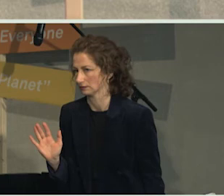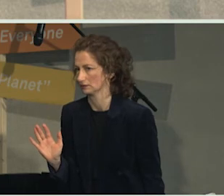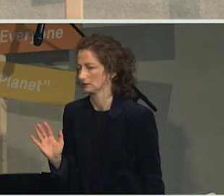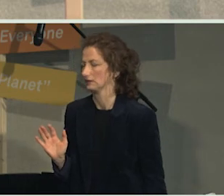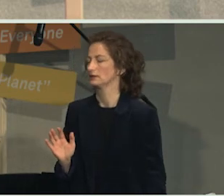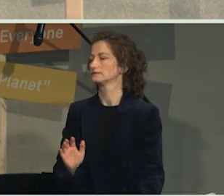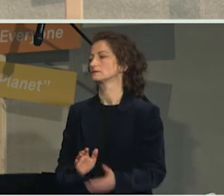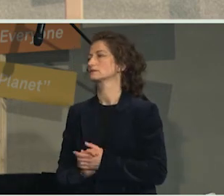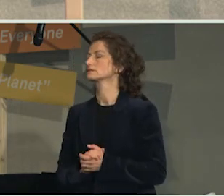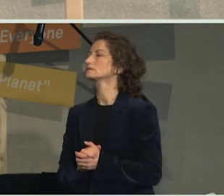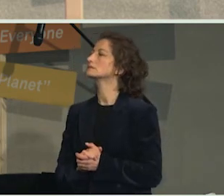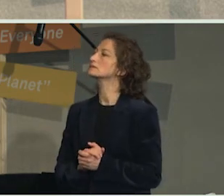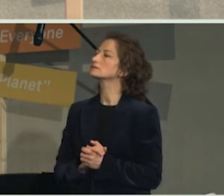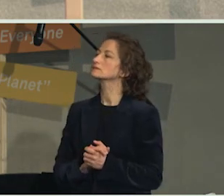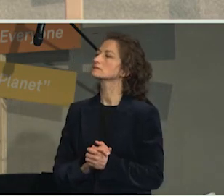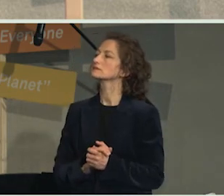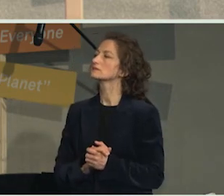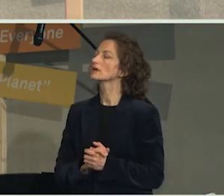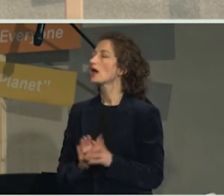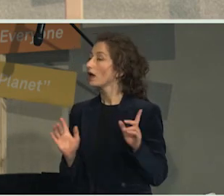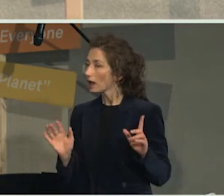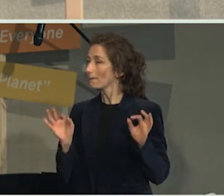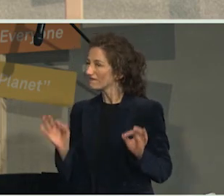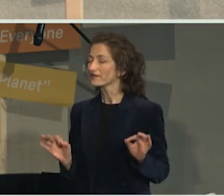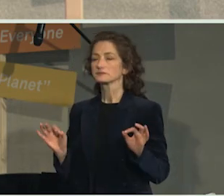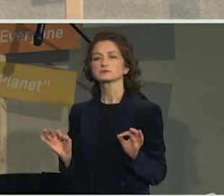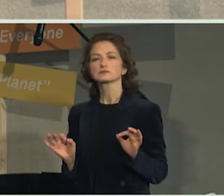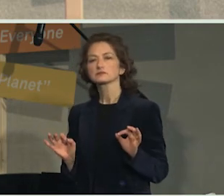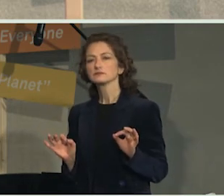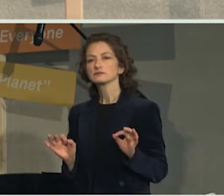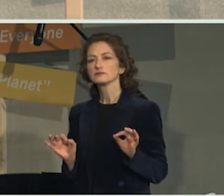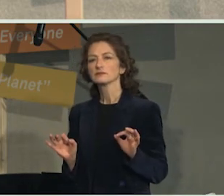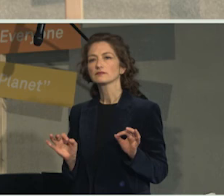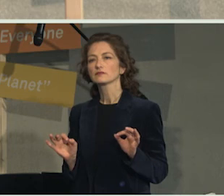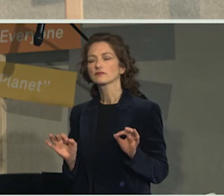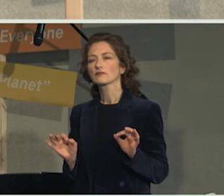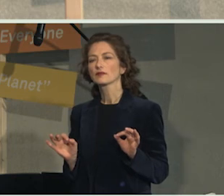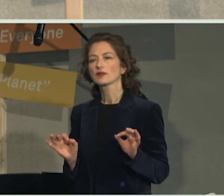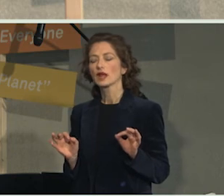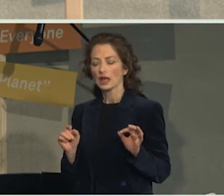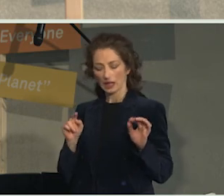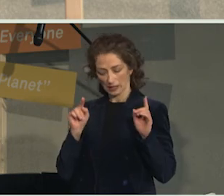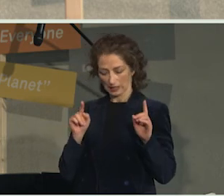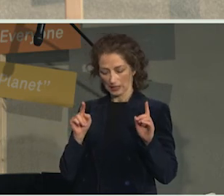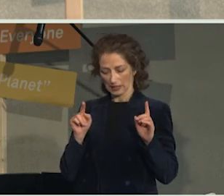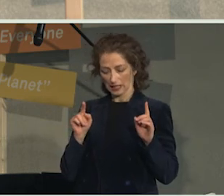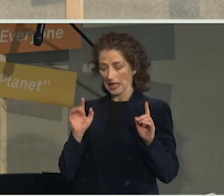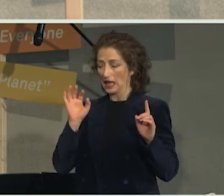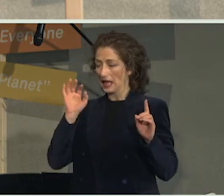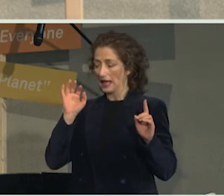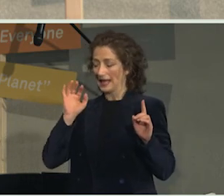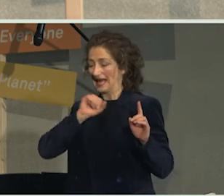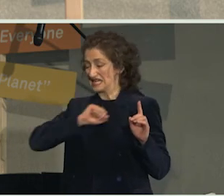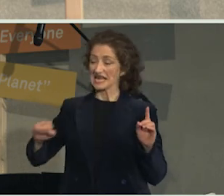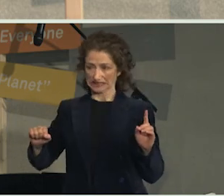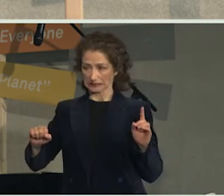appeal of intersectionality even among those who long to defeat it. So in a fascinating twist, critics from the right,